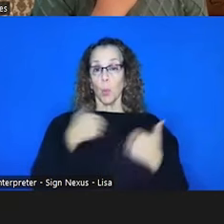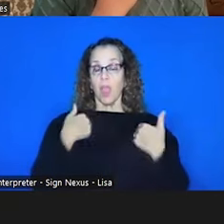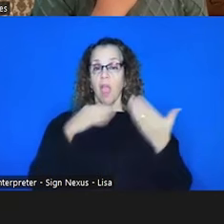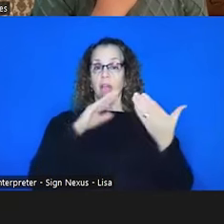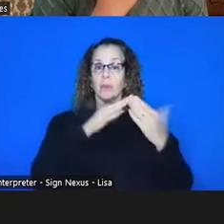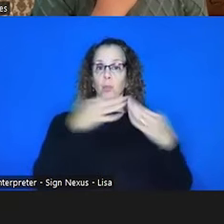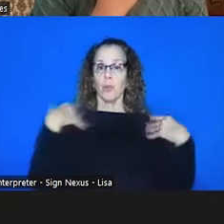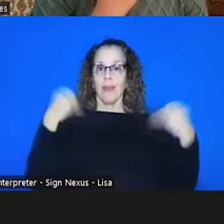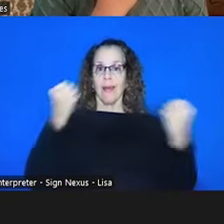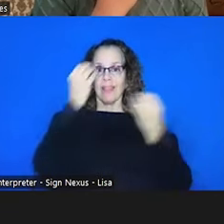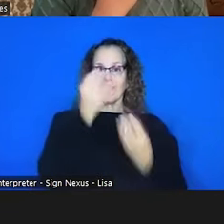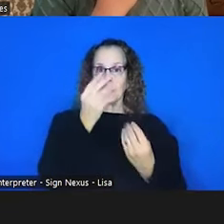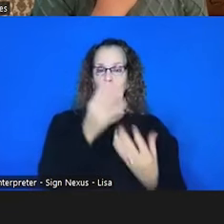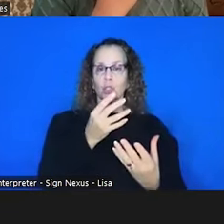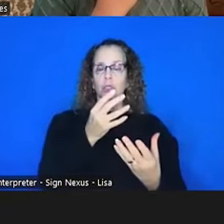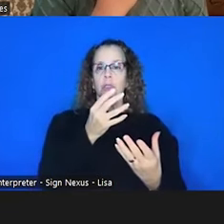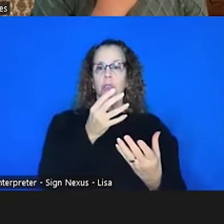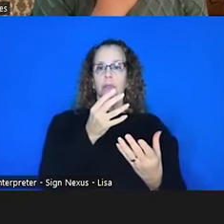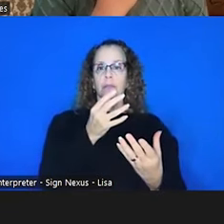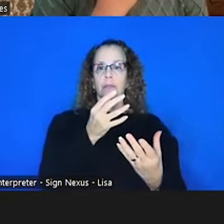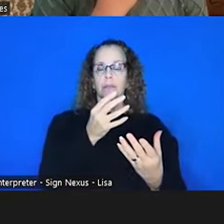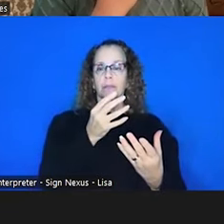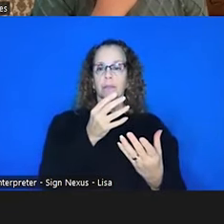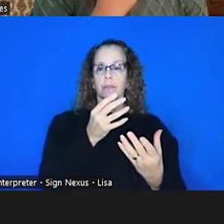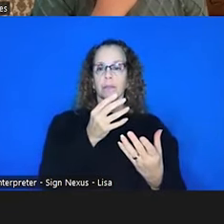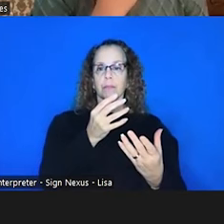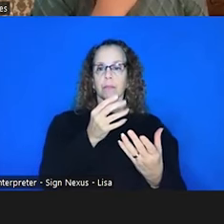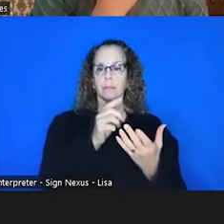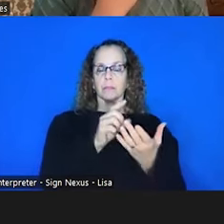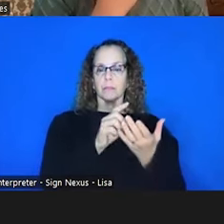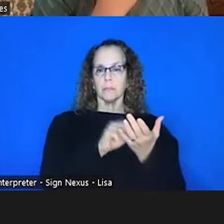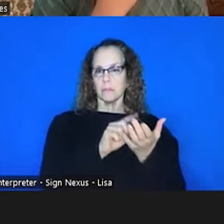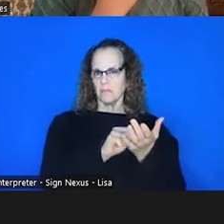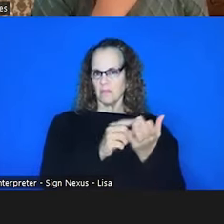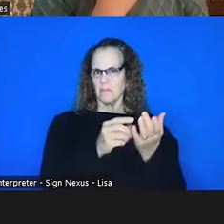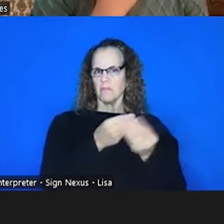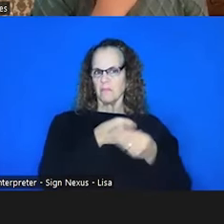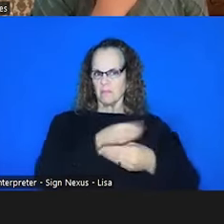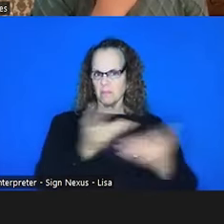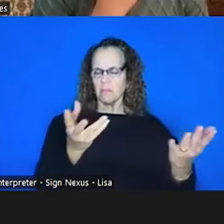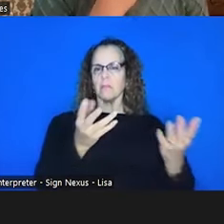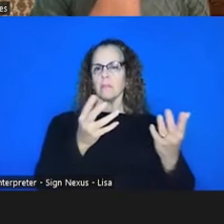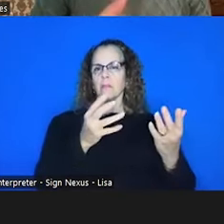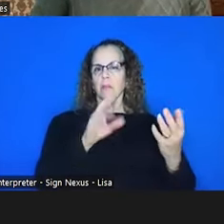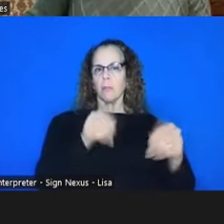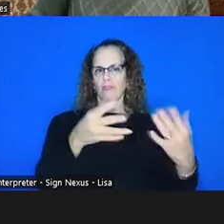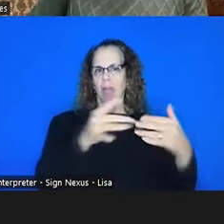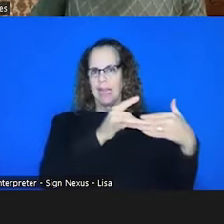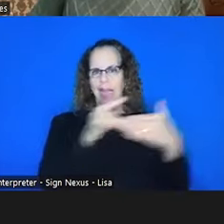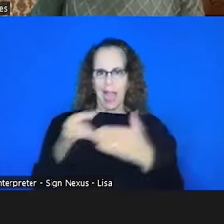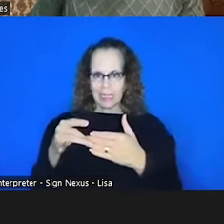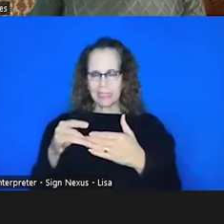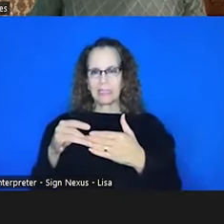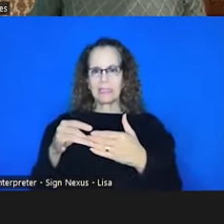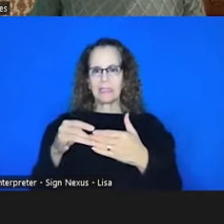information bulletins, which, you know, specifically are meant to provide guidance, right, to providers, you know, that see